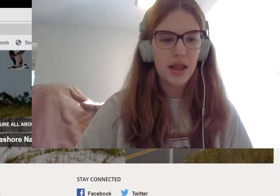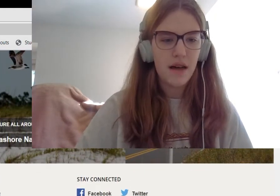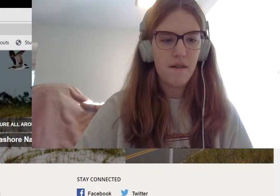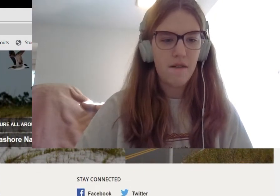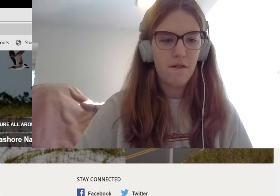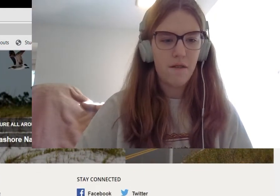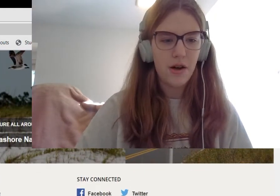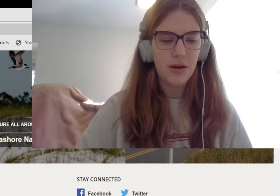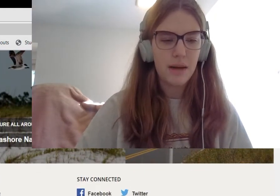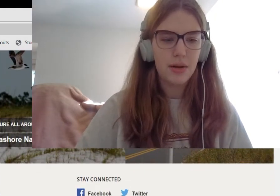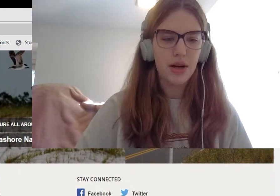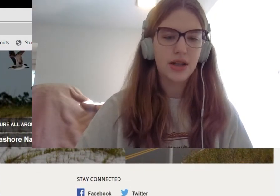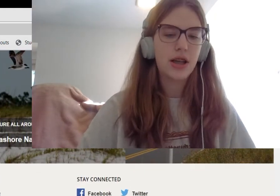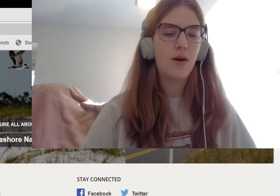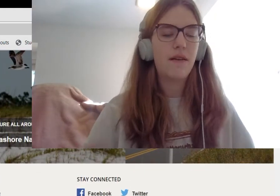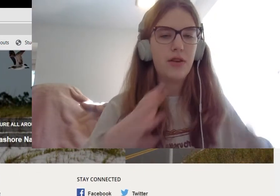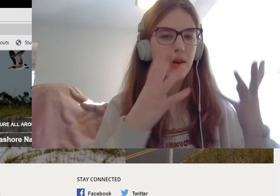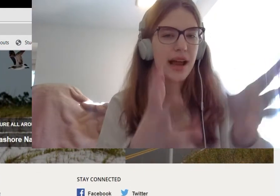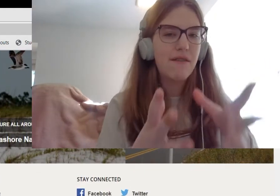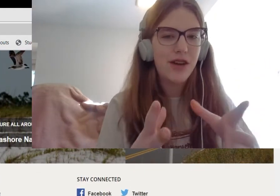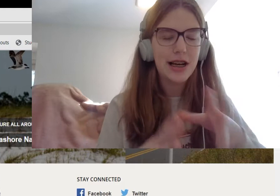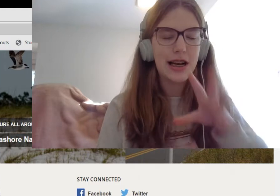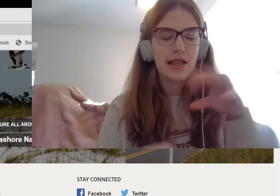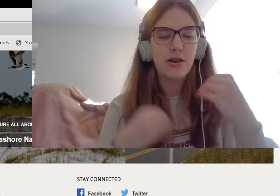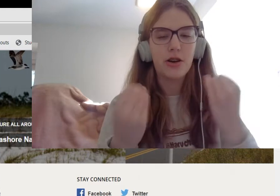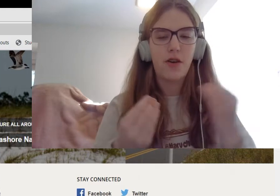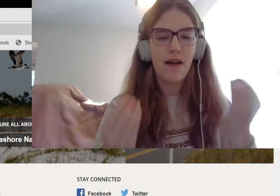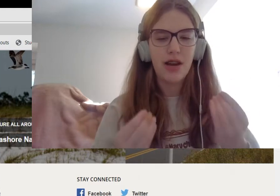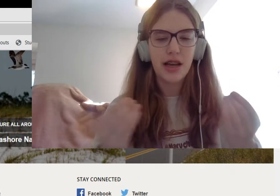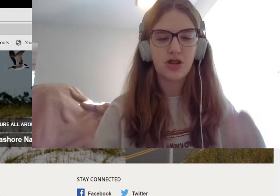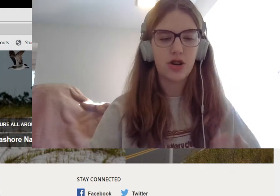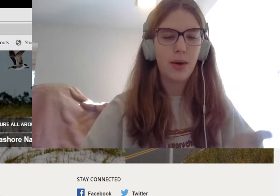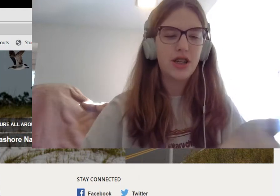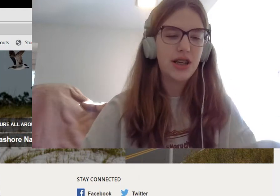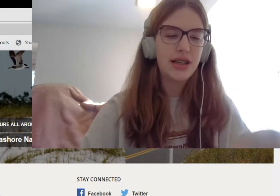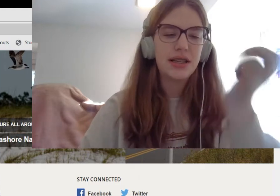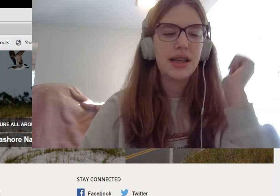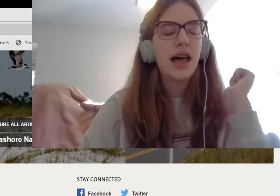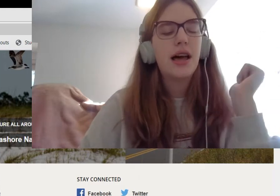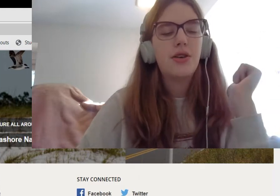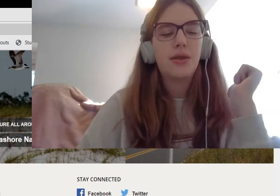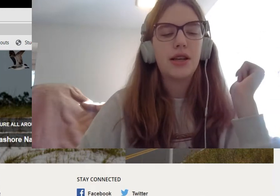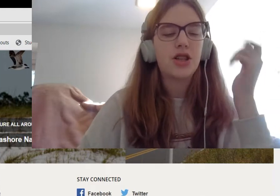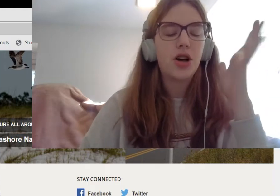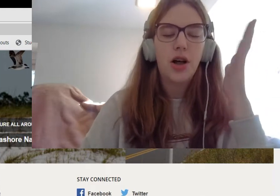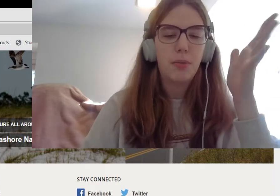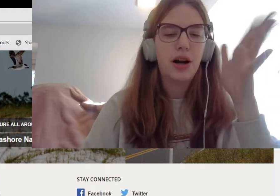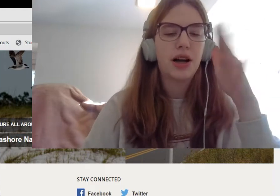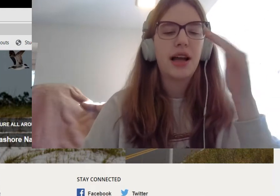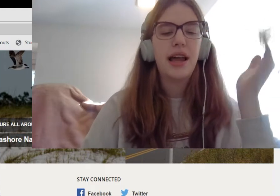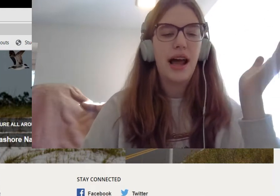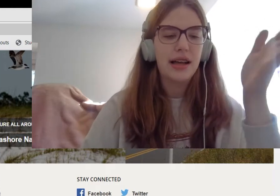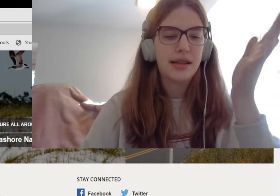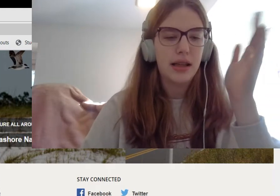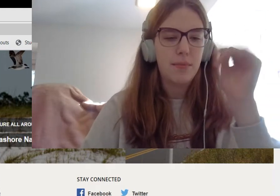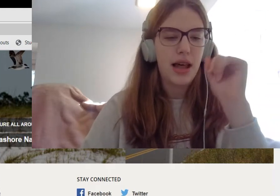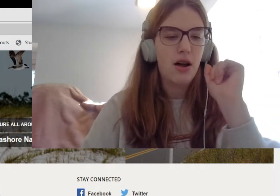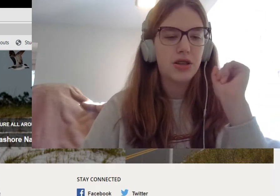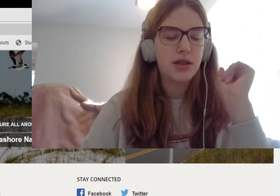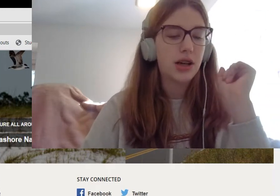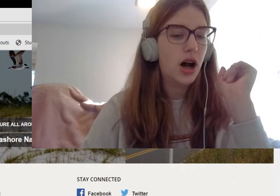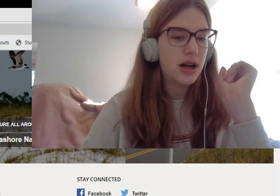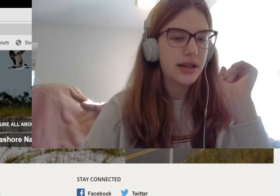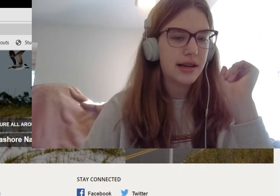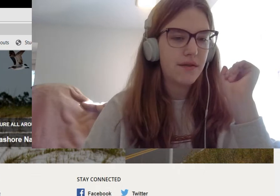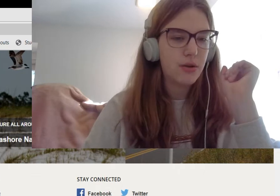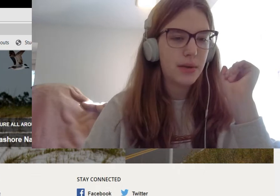is the phone number. So if you can't find anything or if you have any extra questions, you can just call the park and ask them. And